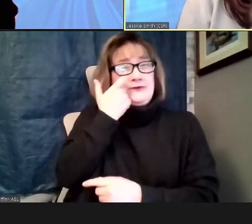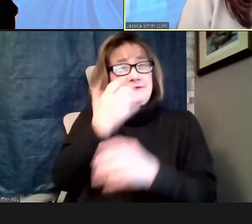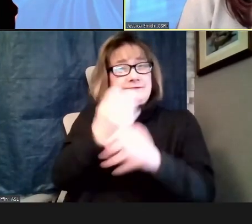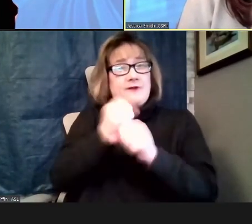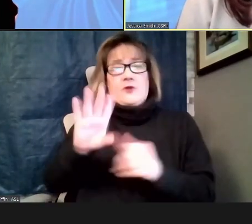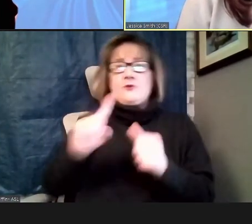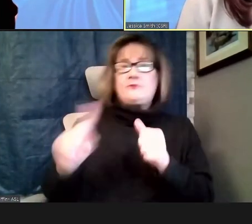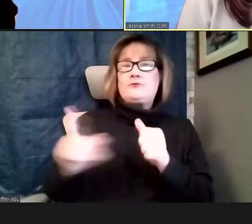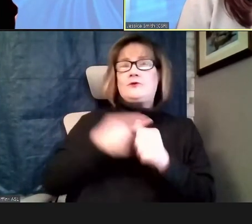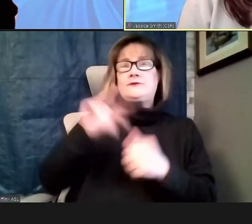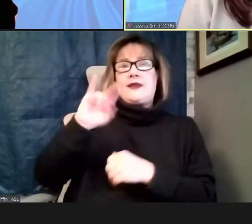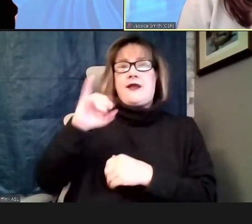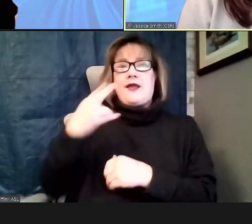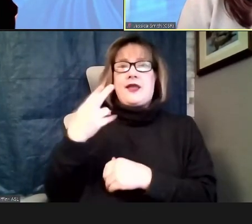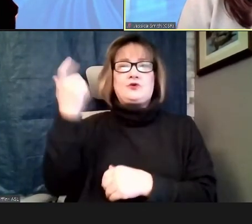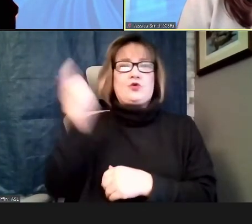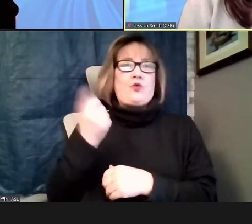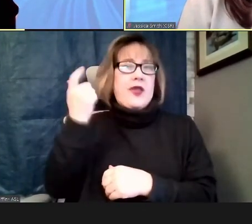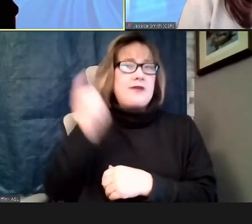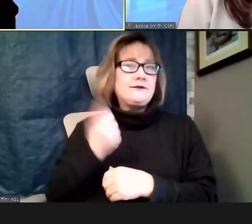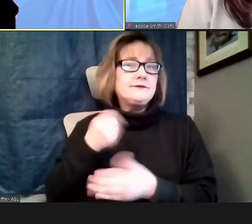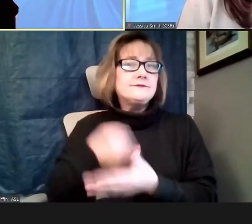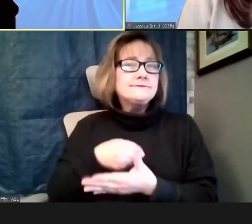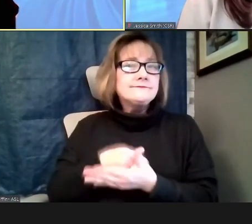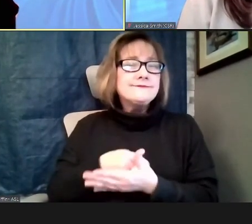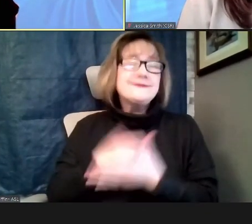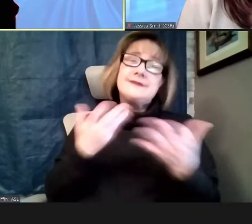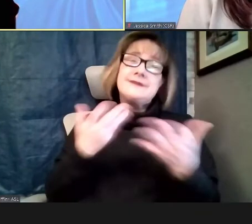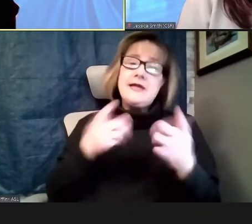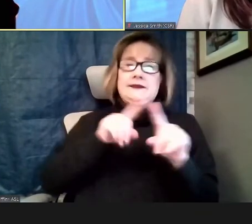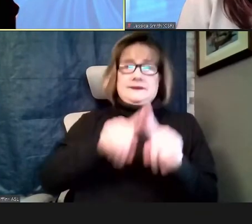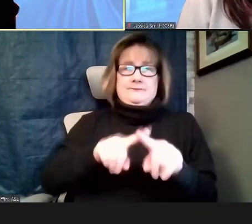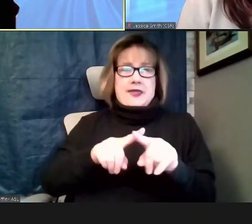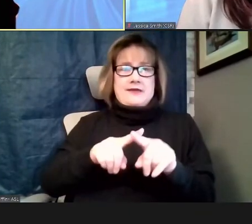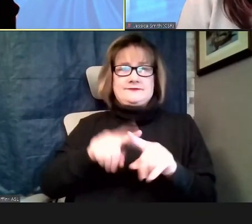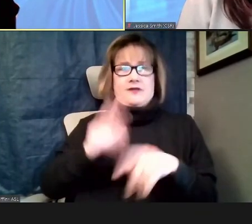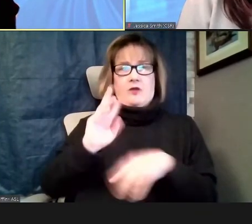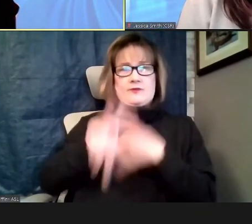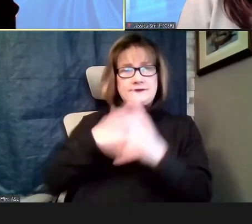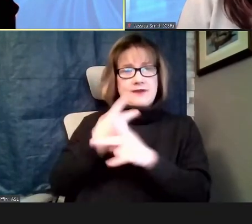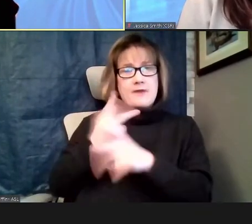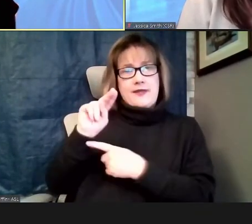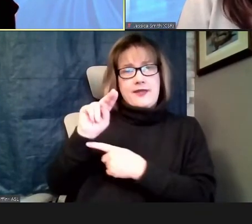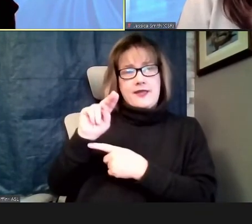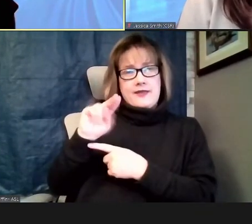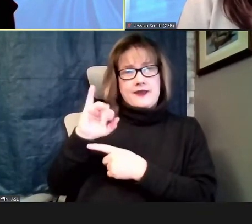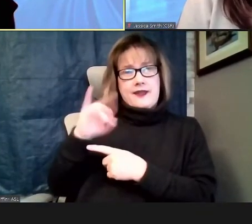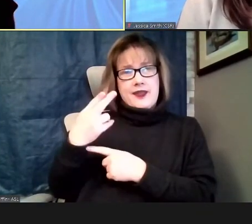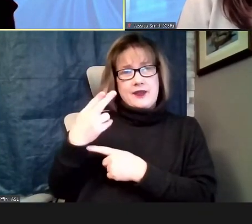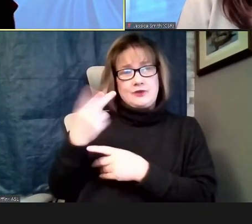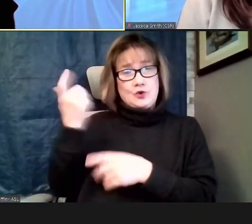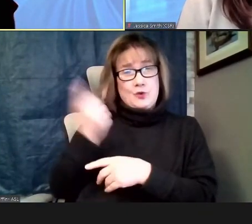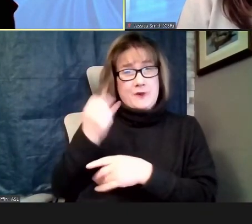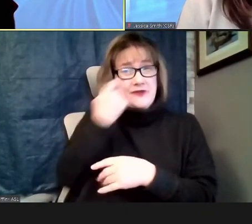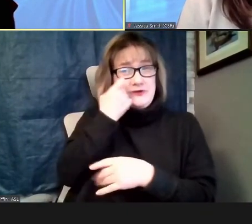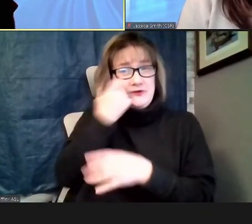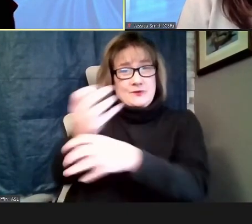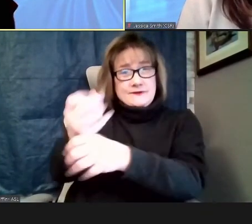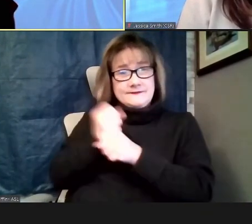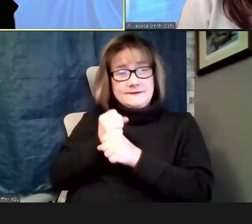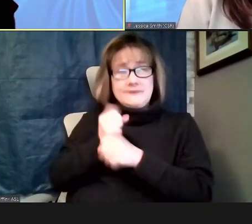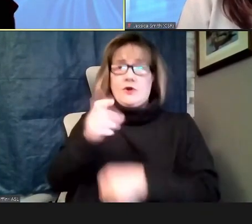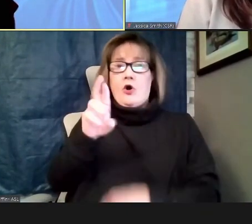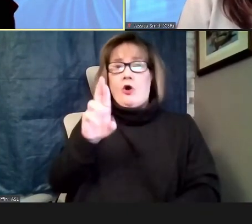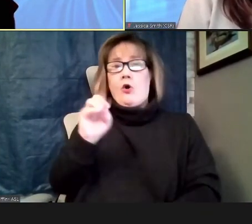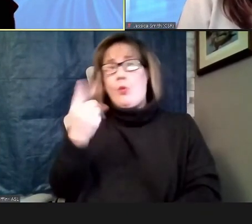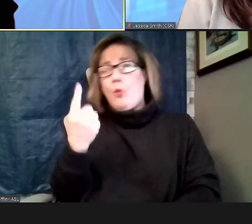first NIH grant? So it depends on the type of NIH grant. If they've just received, again, an R1